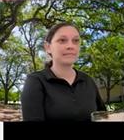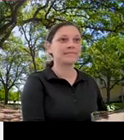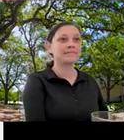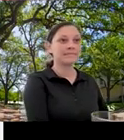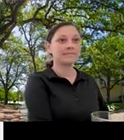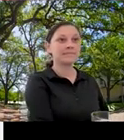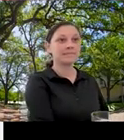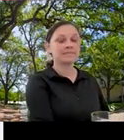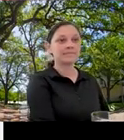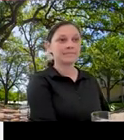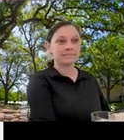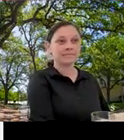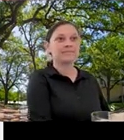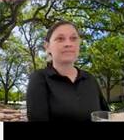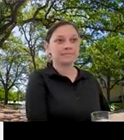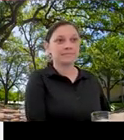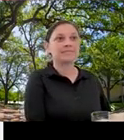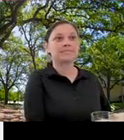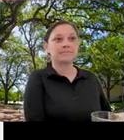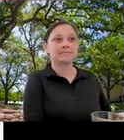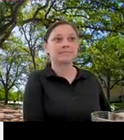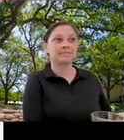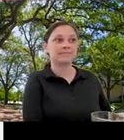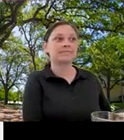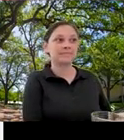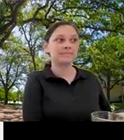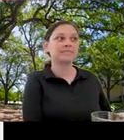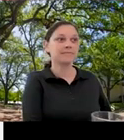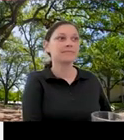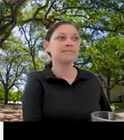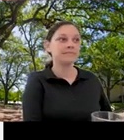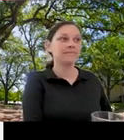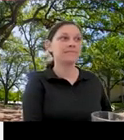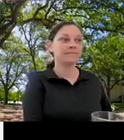And for some of our families, that's not a problem. And for other families, it's a huge problem.